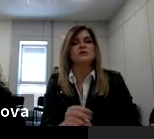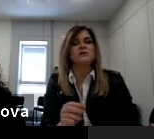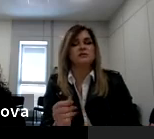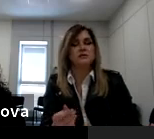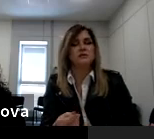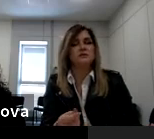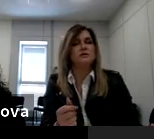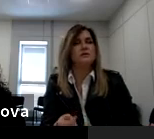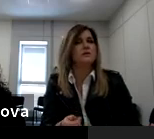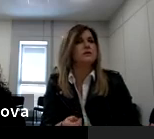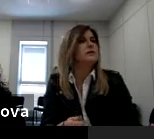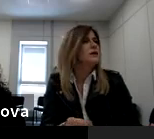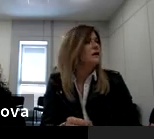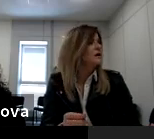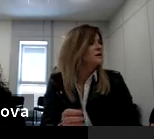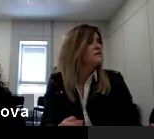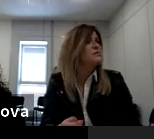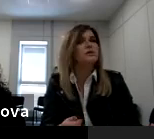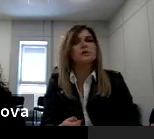special,